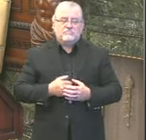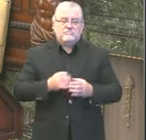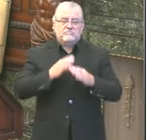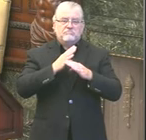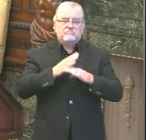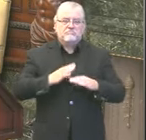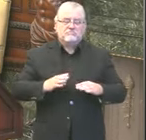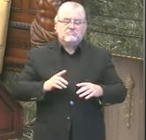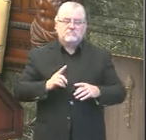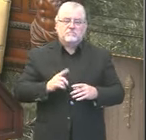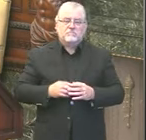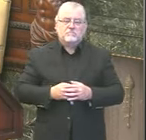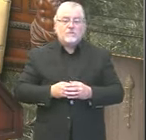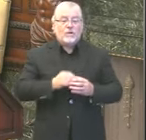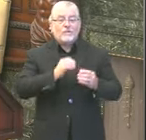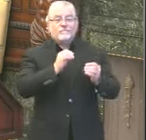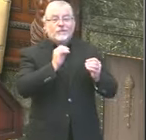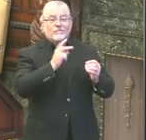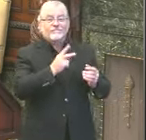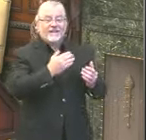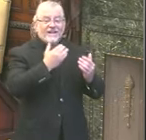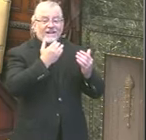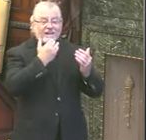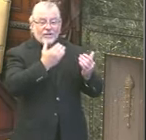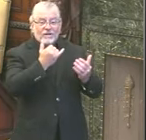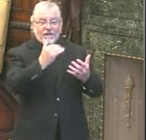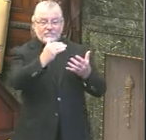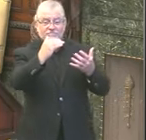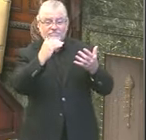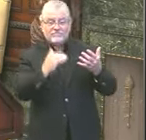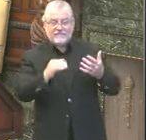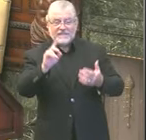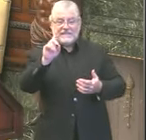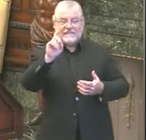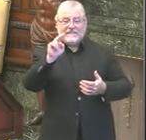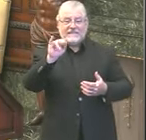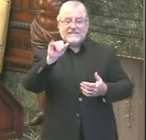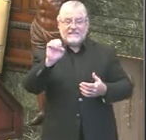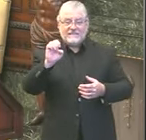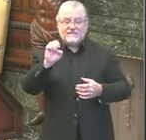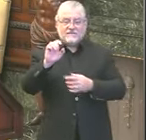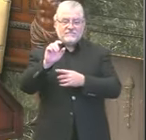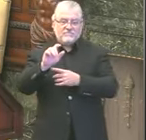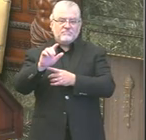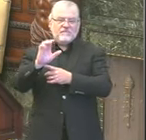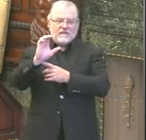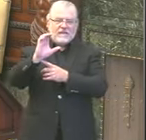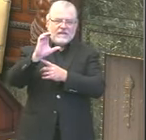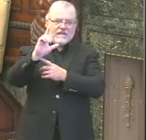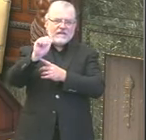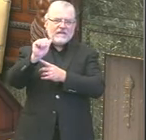All right. Thank you, Argenis. We're going to go to Denise Clay of the Philadelphia Sunday Sun.